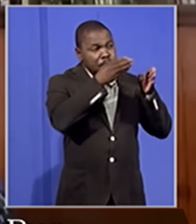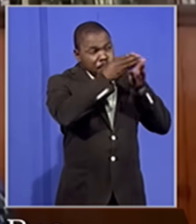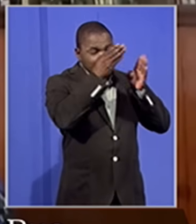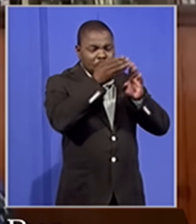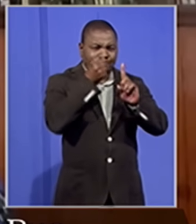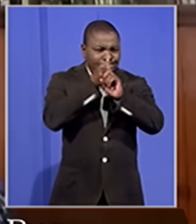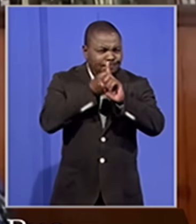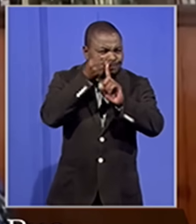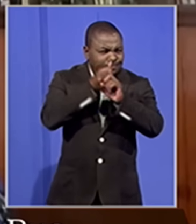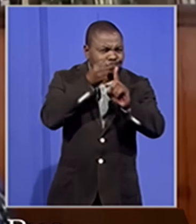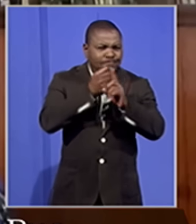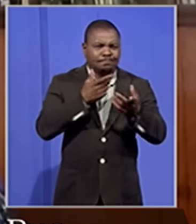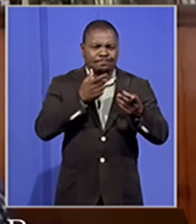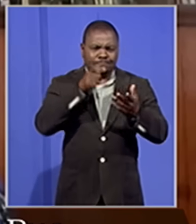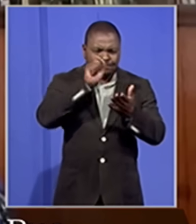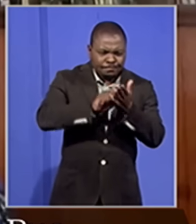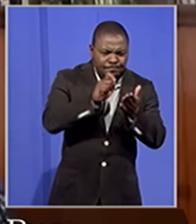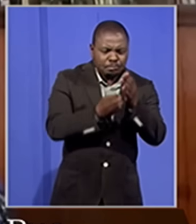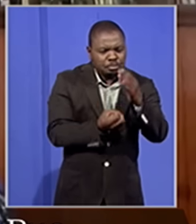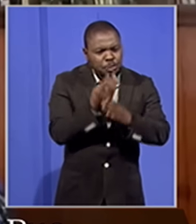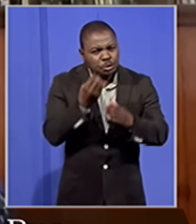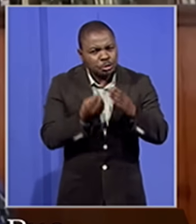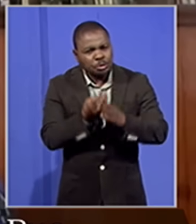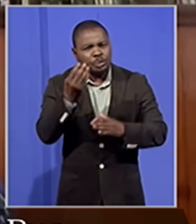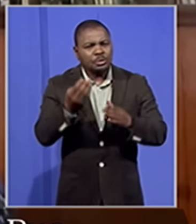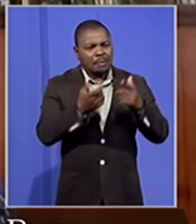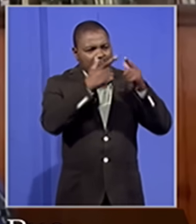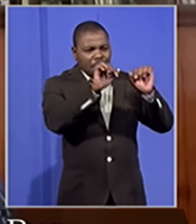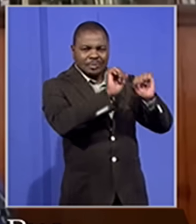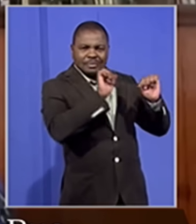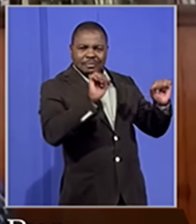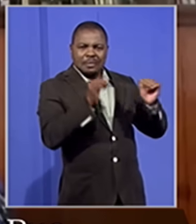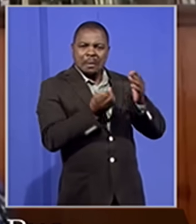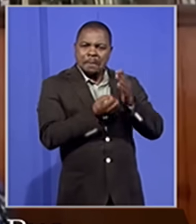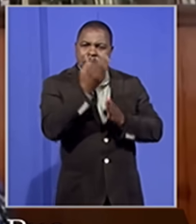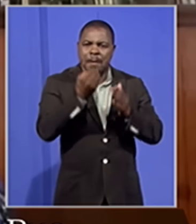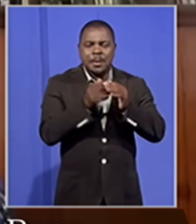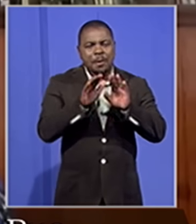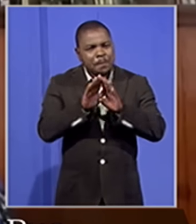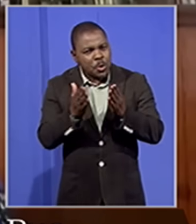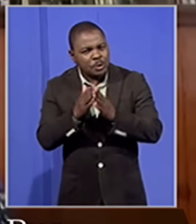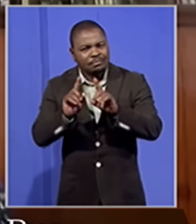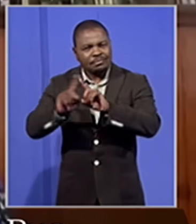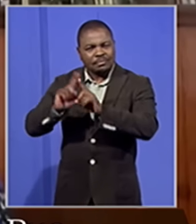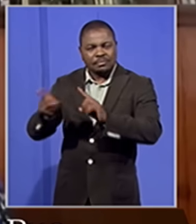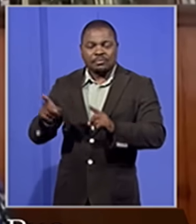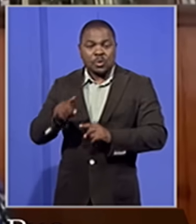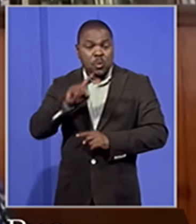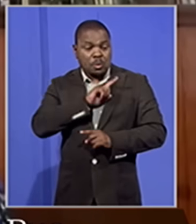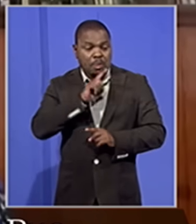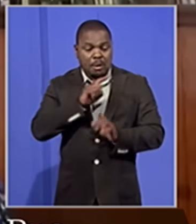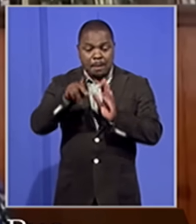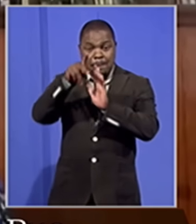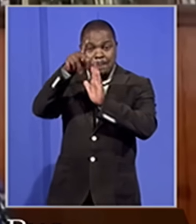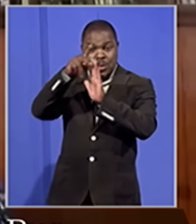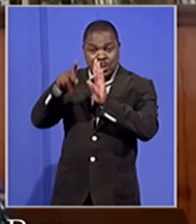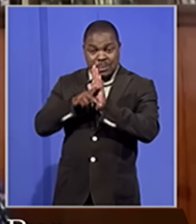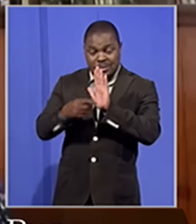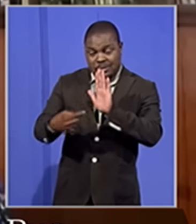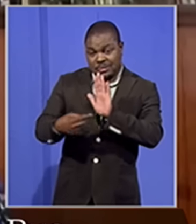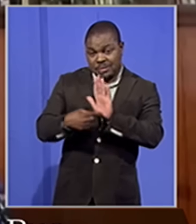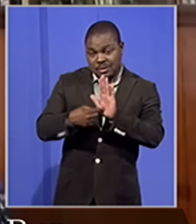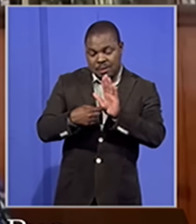bona hore ba ngola ka dipuo tsa bona, hore dipuo tsa bona jwalo ka ha leano la dipuo